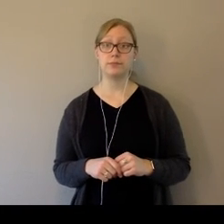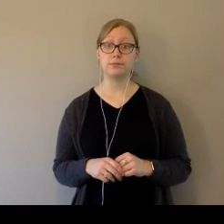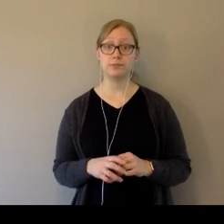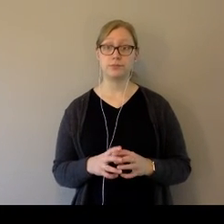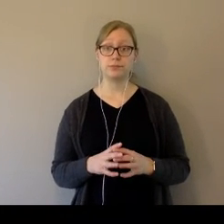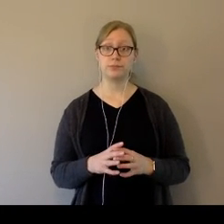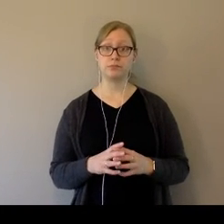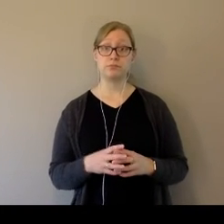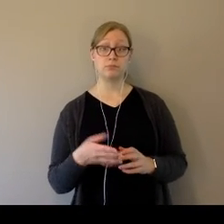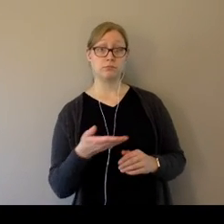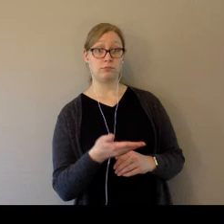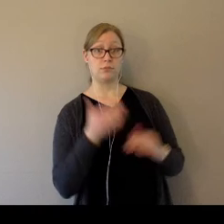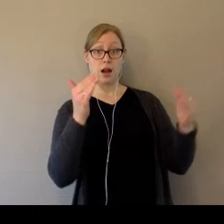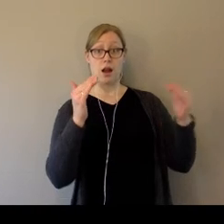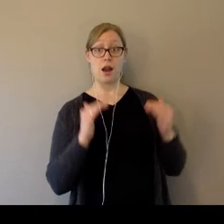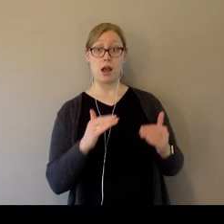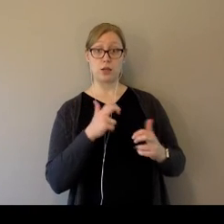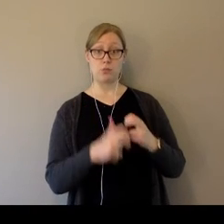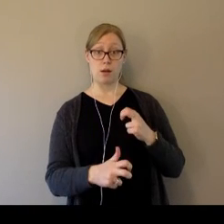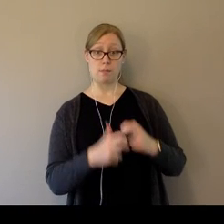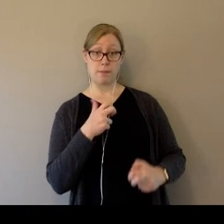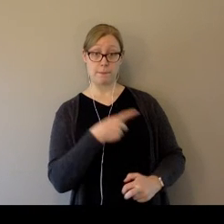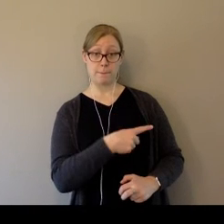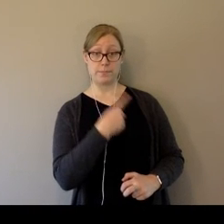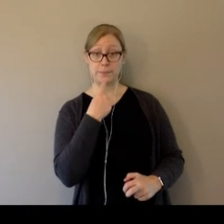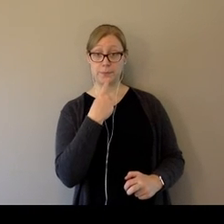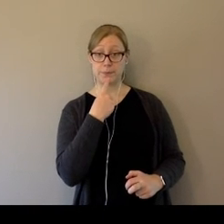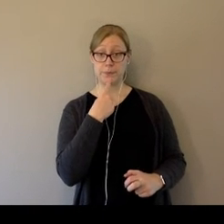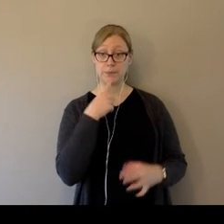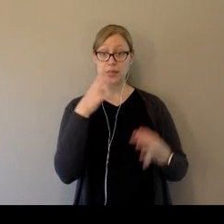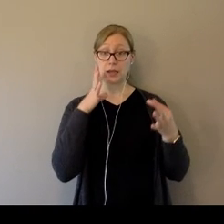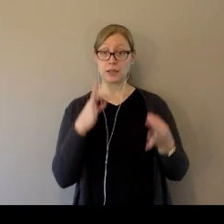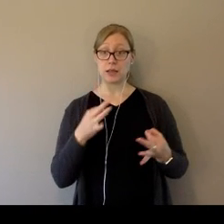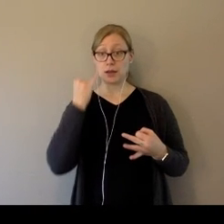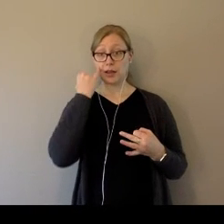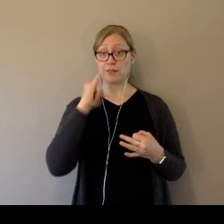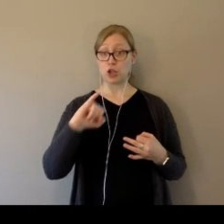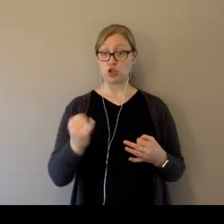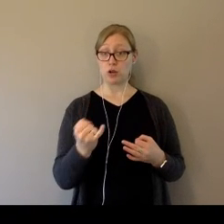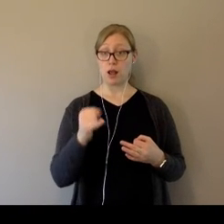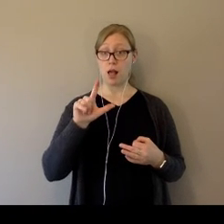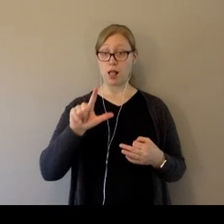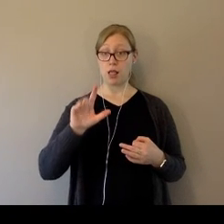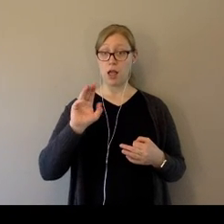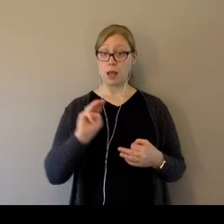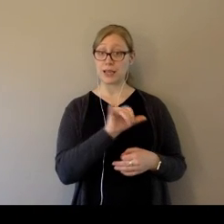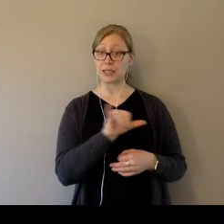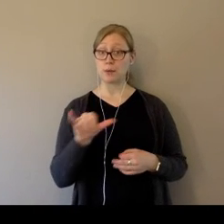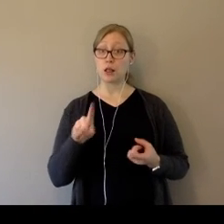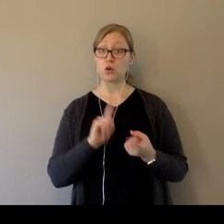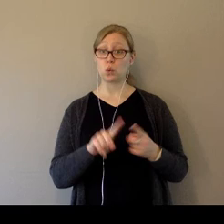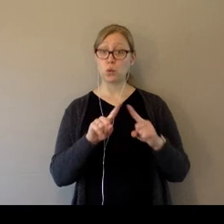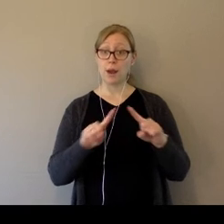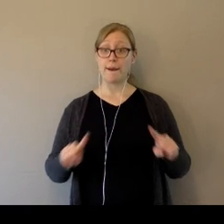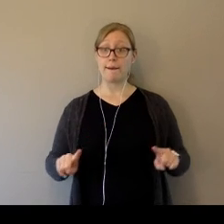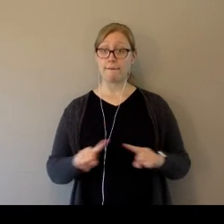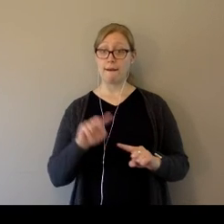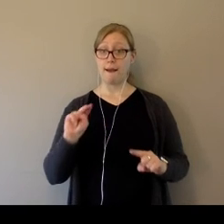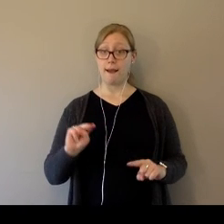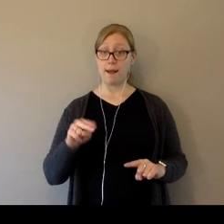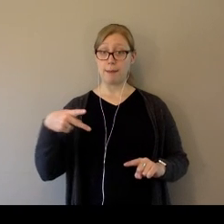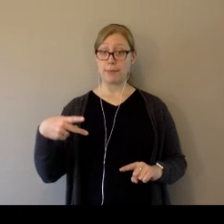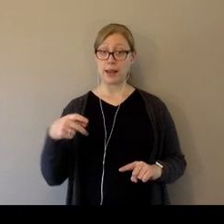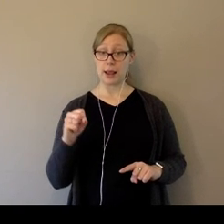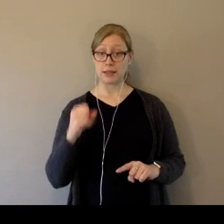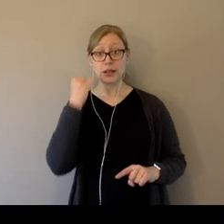So here's the next problem, and it says determine if triangle JLM is similar to triangle NPS, and if it is, then we're going to write